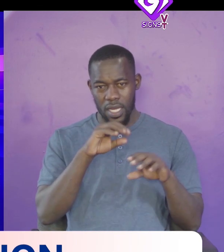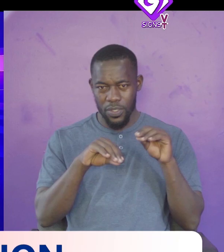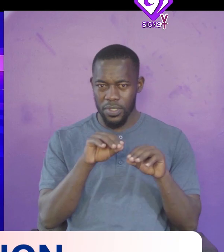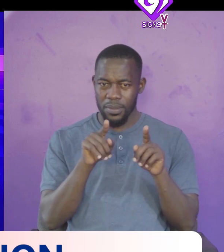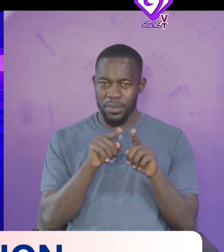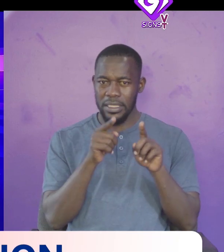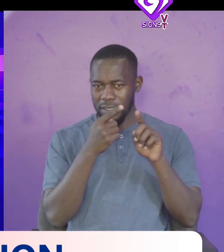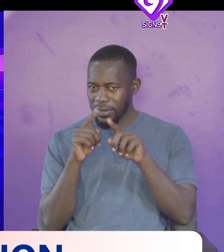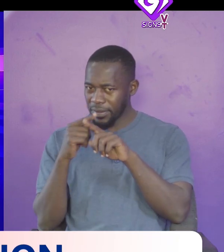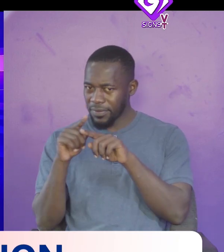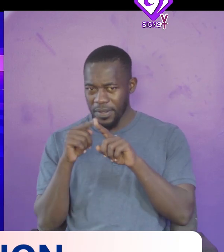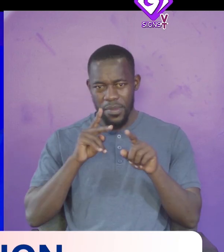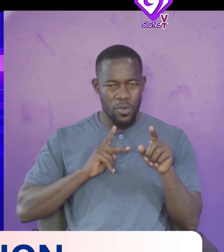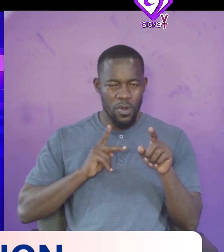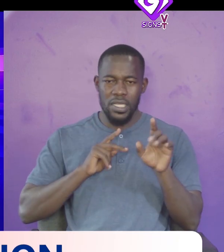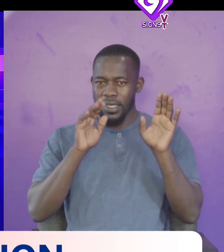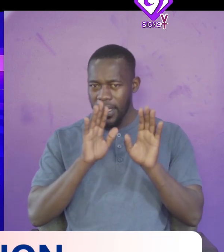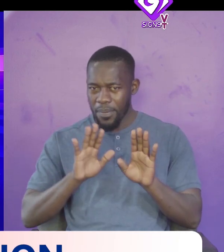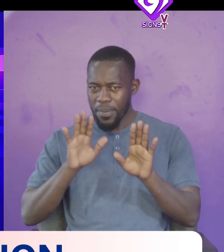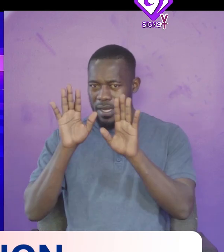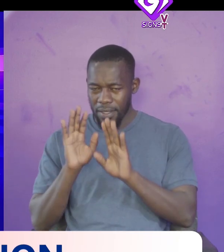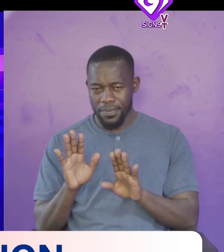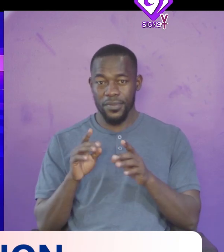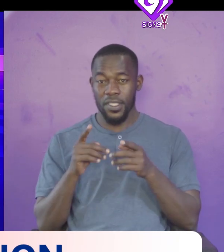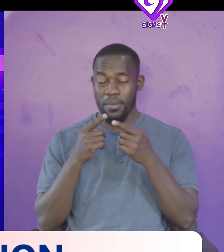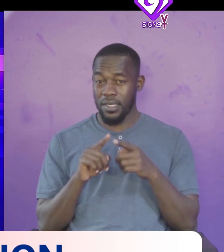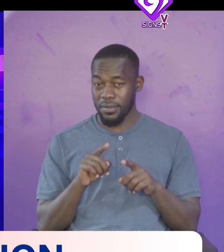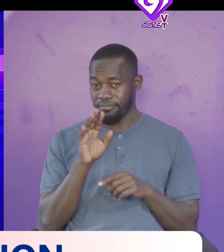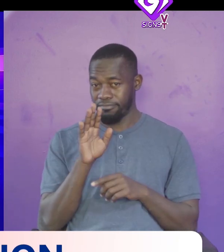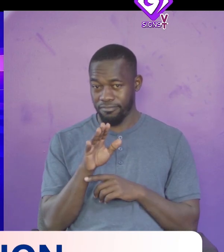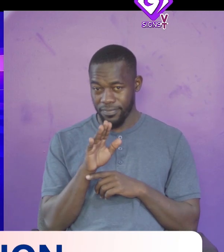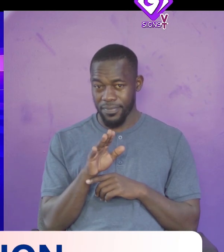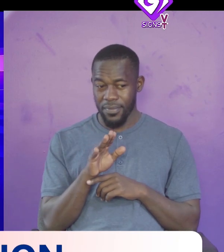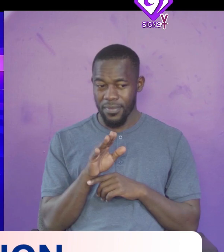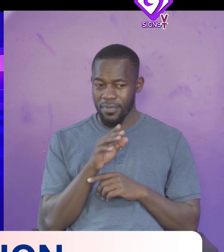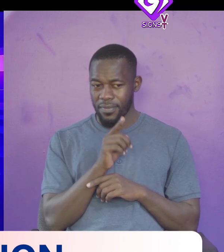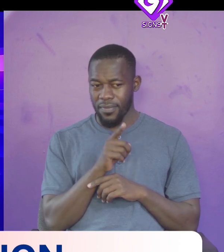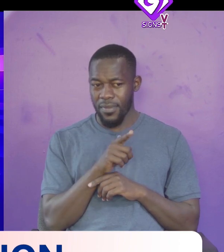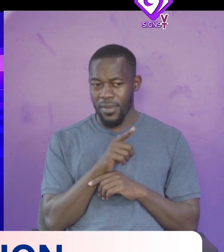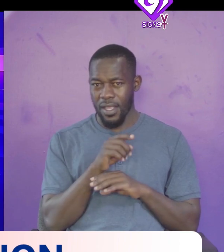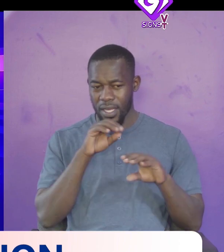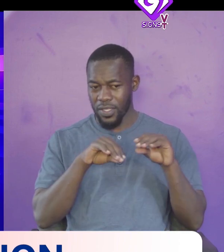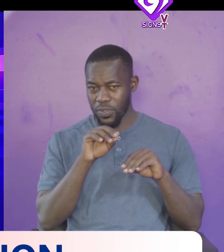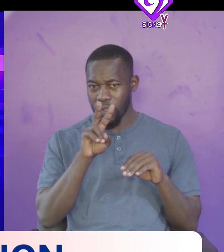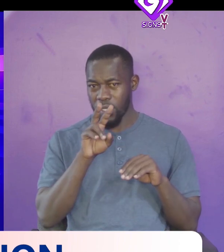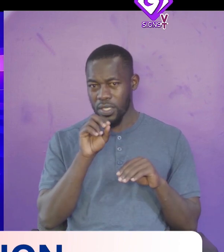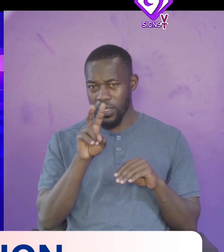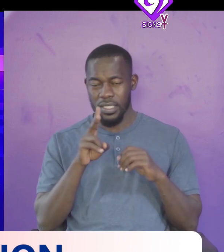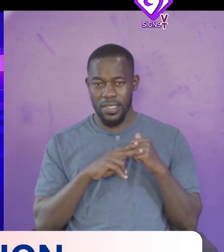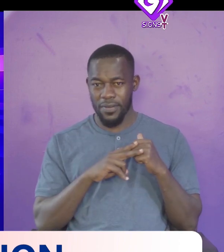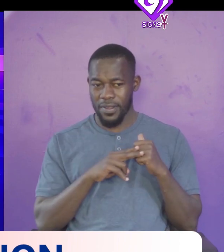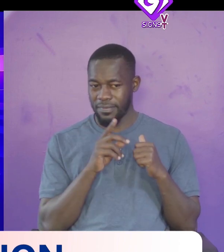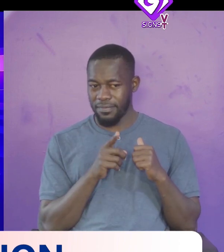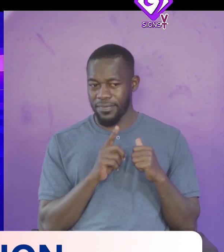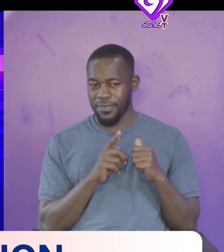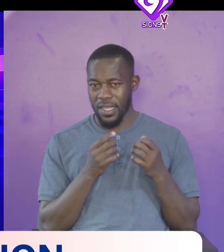Jonah. Yeah. But this is the thing. I don't want to say that this is going to determine the elections in 2027. I believe that Kenyans now are